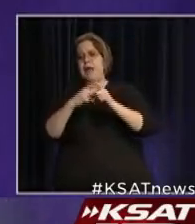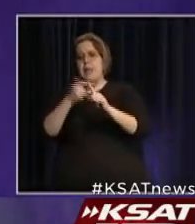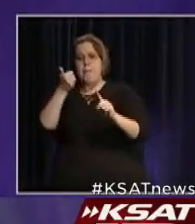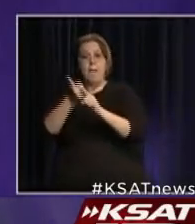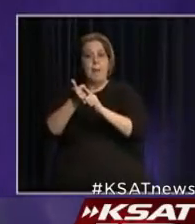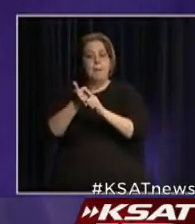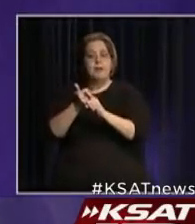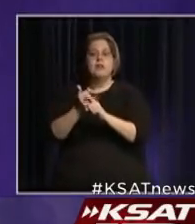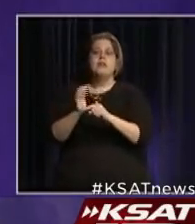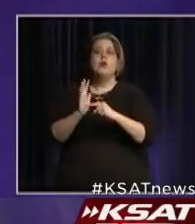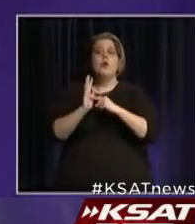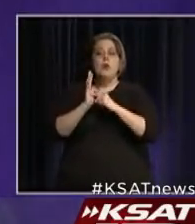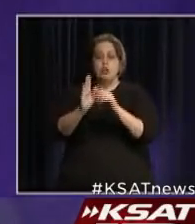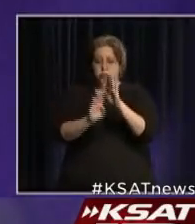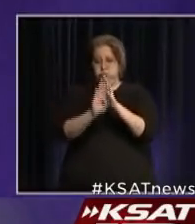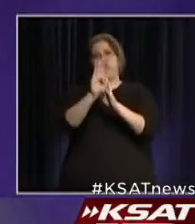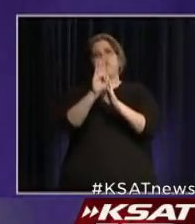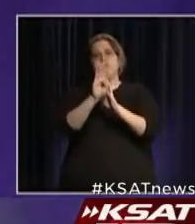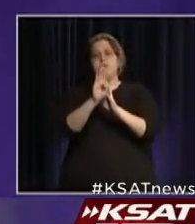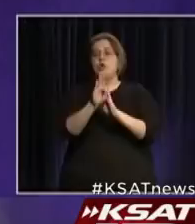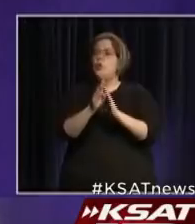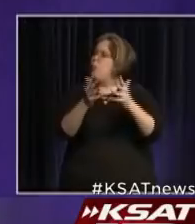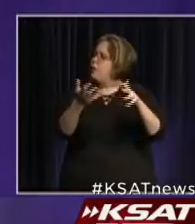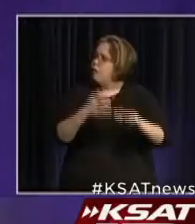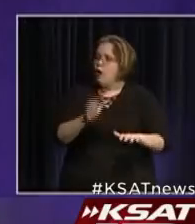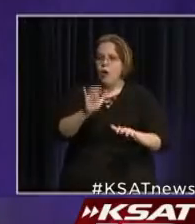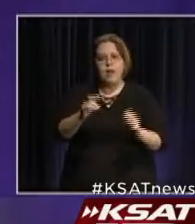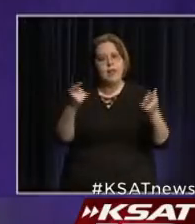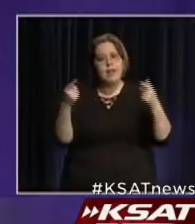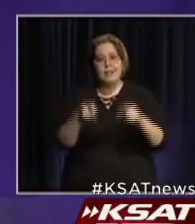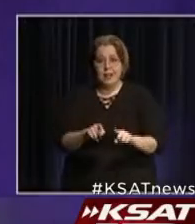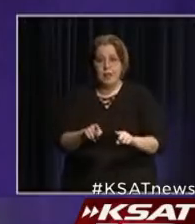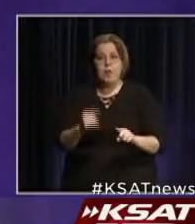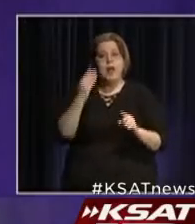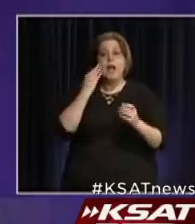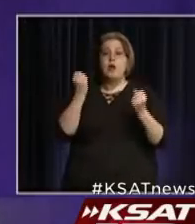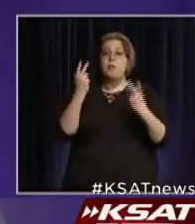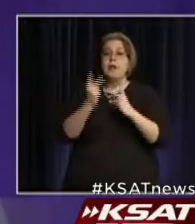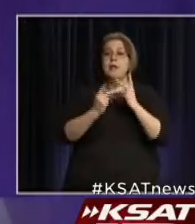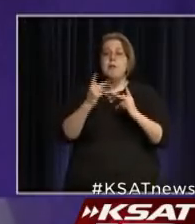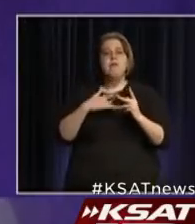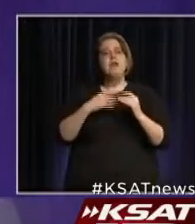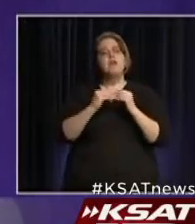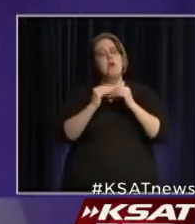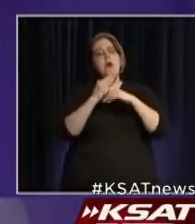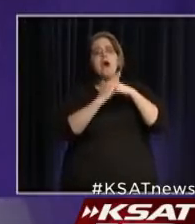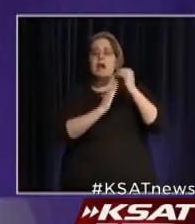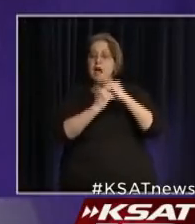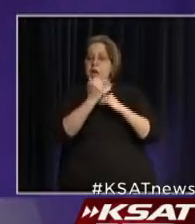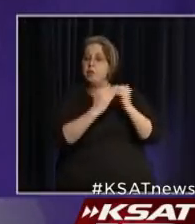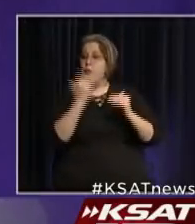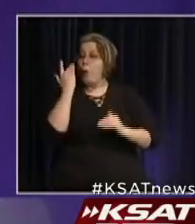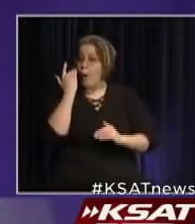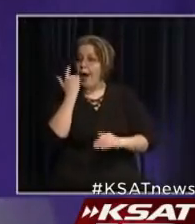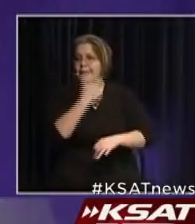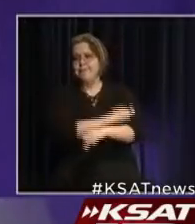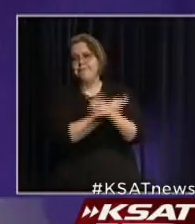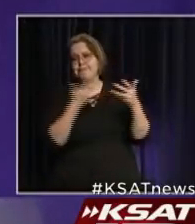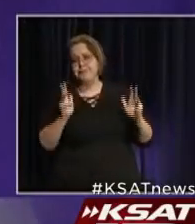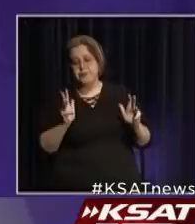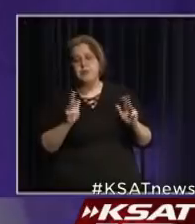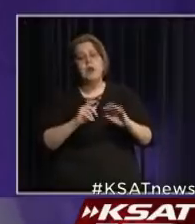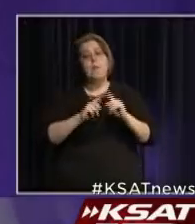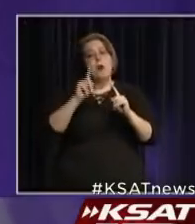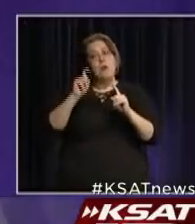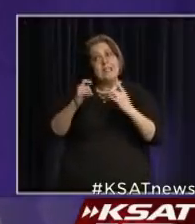show a significant spike, and we want to prevent that. I know a lot of folks are feeling a lot more comfortable because people are getting vaccinated, but we need to